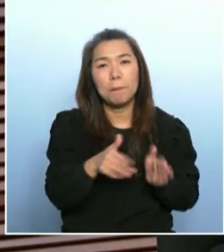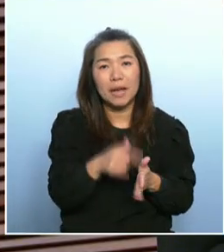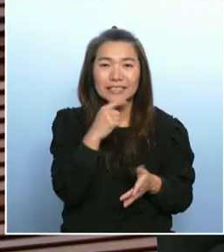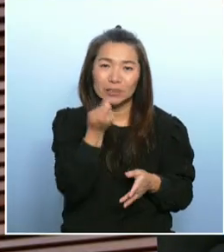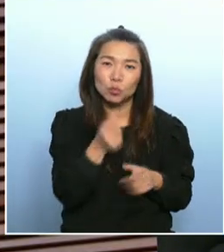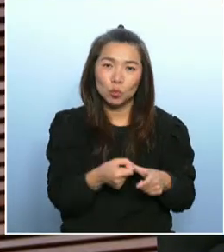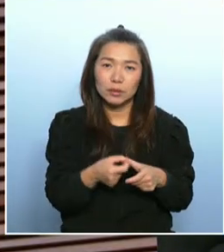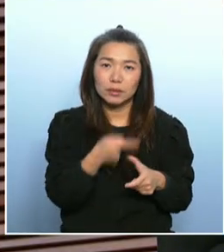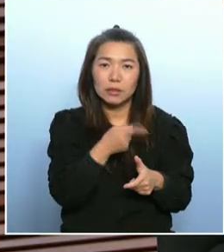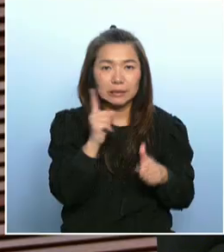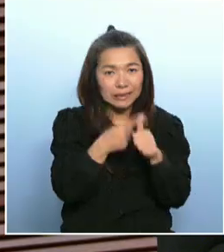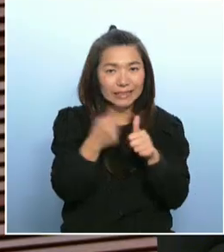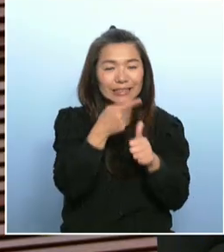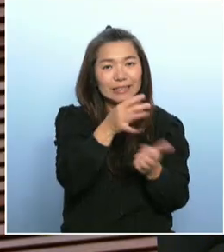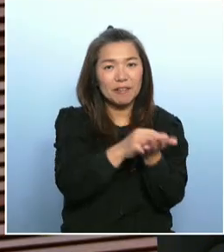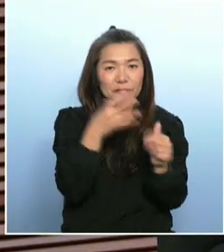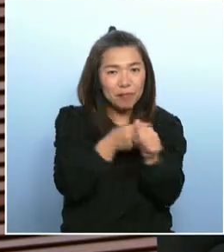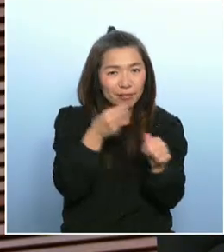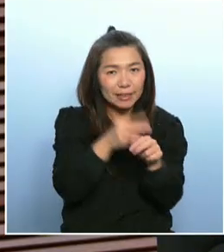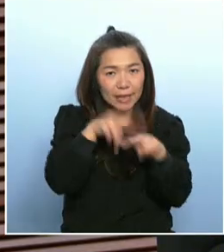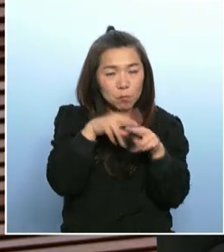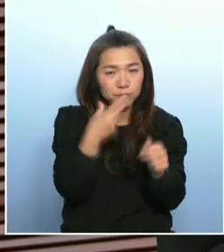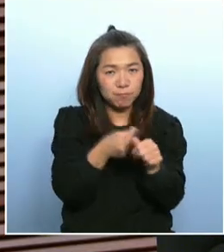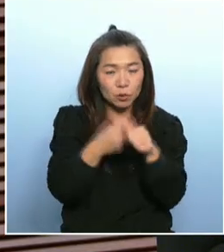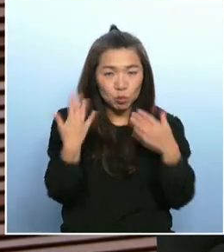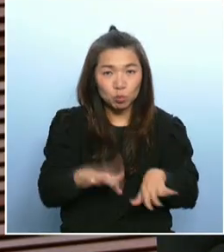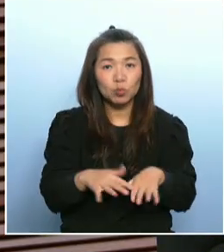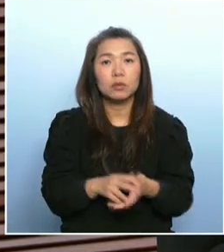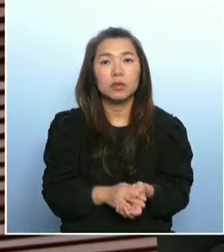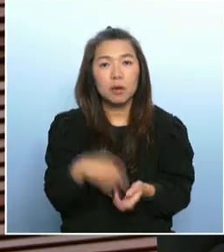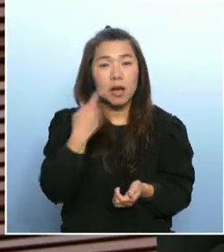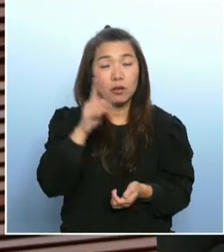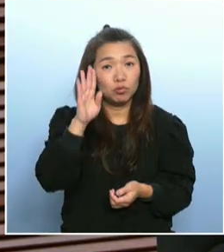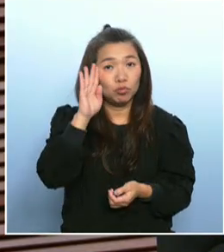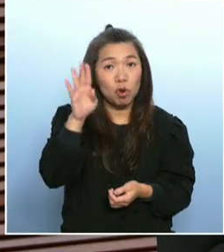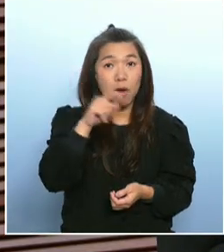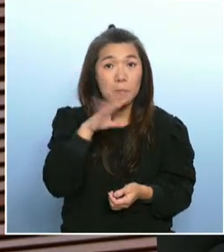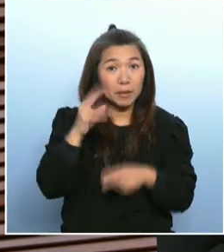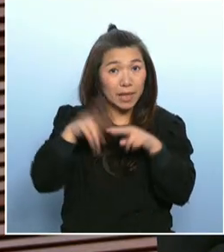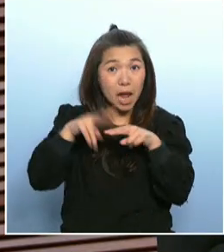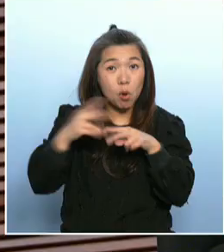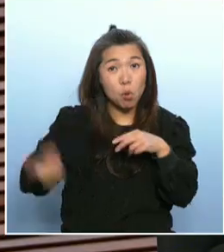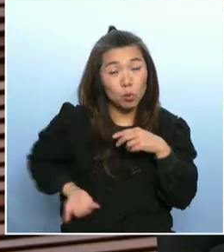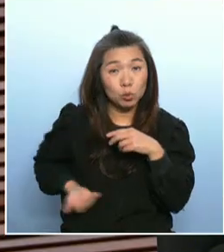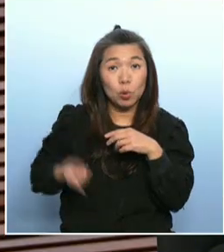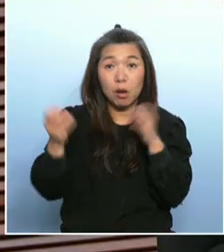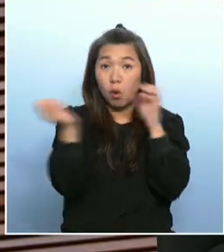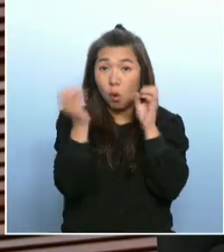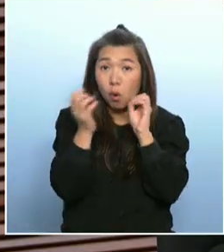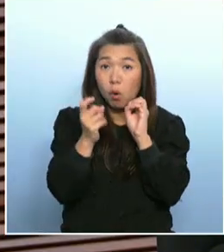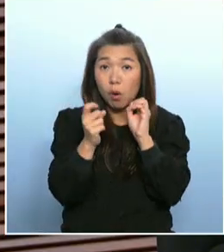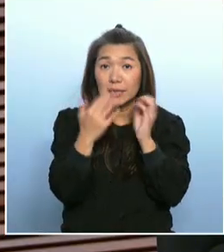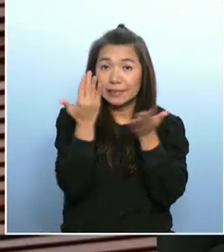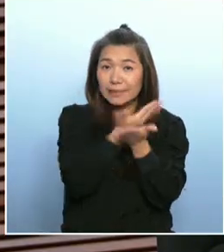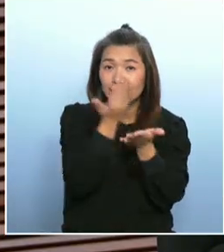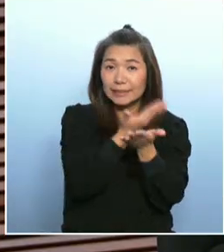And such recruitment exercise is of a larger scale. For smaller residential care homes, they may conduct their own training.